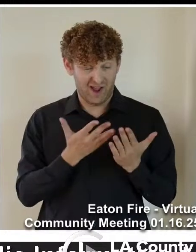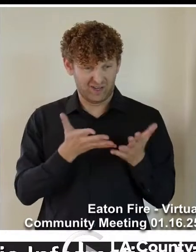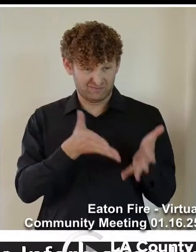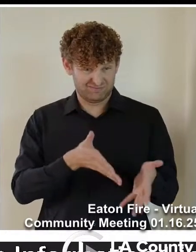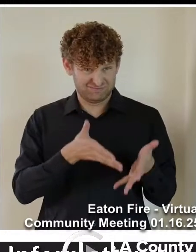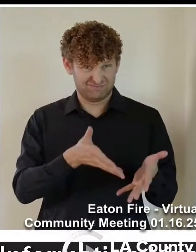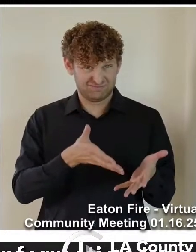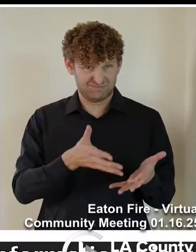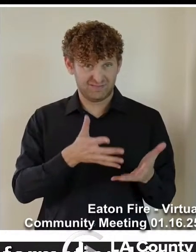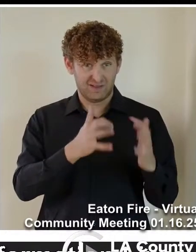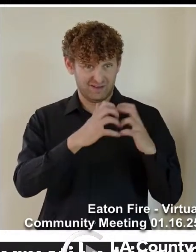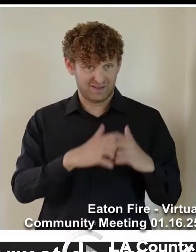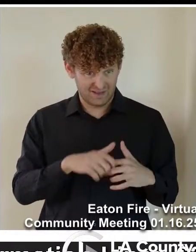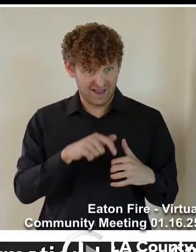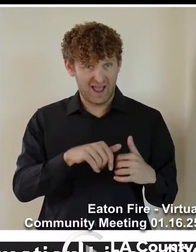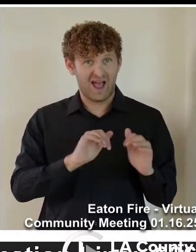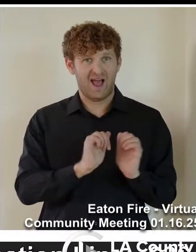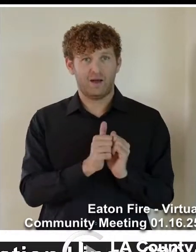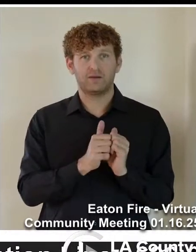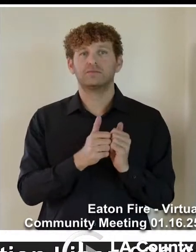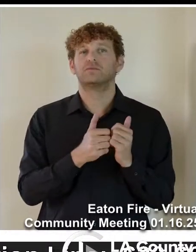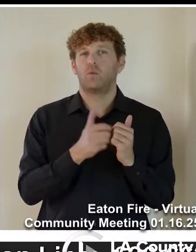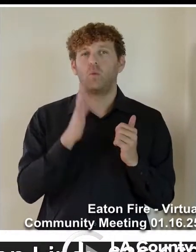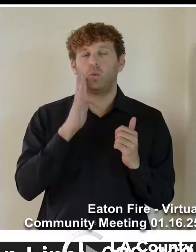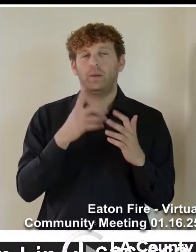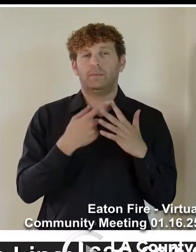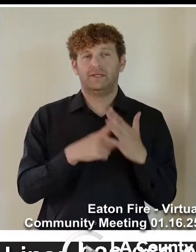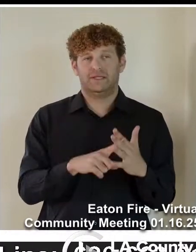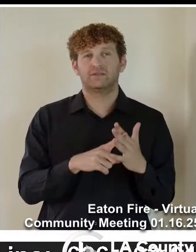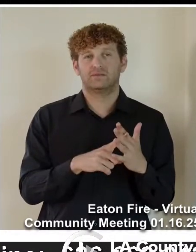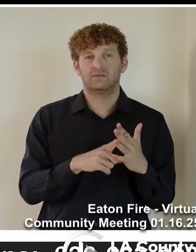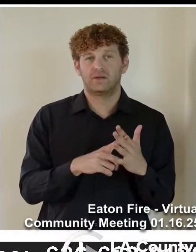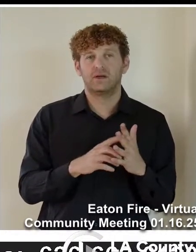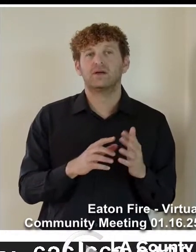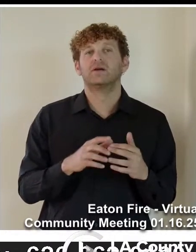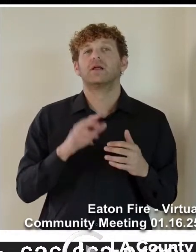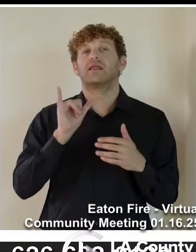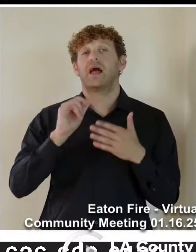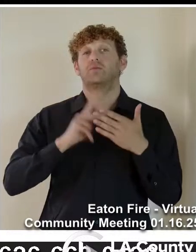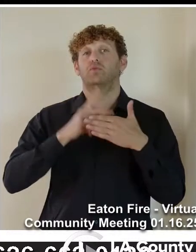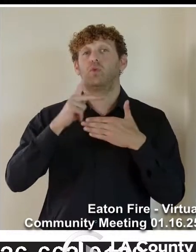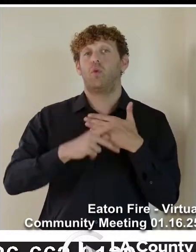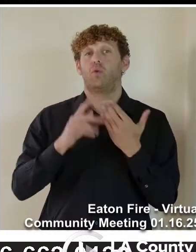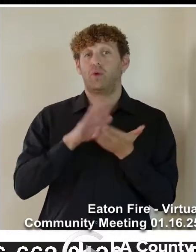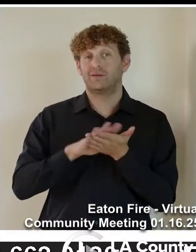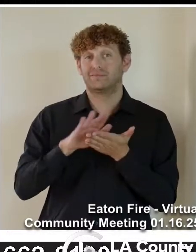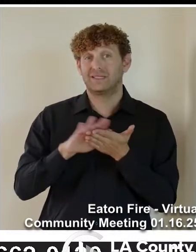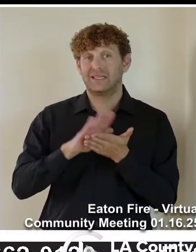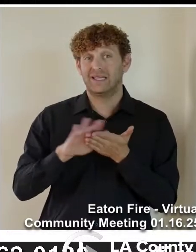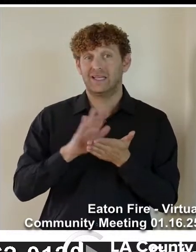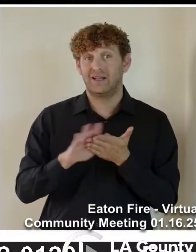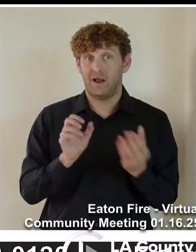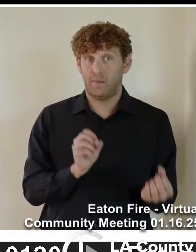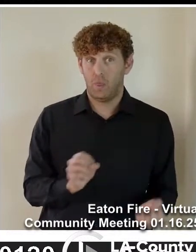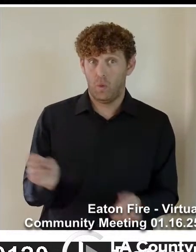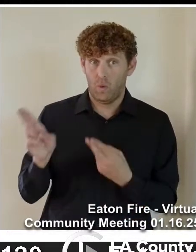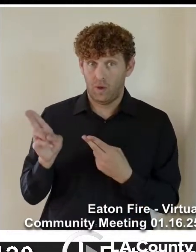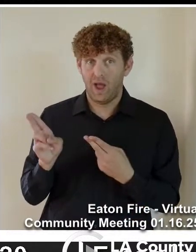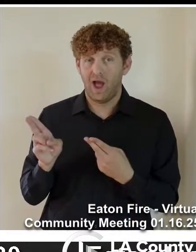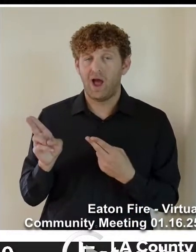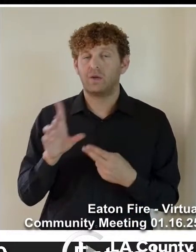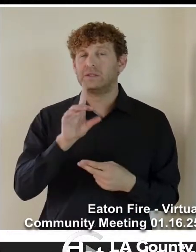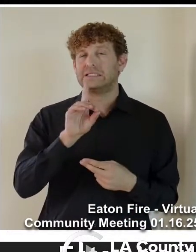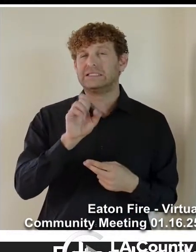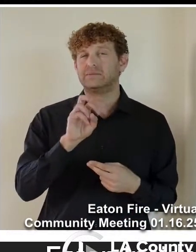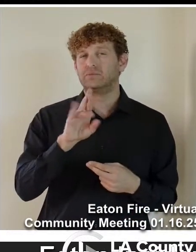phase of debris removal can begin. There will be a program for the cleanup, removal, and disposal of fire debris. Property owners